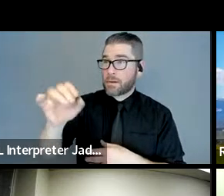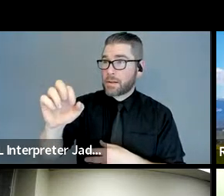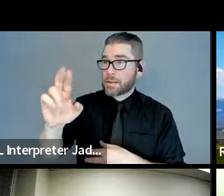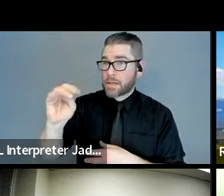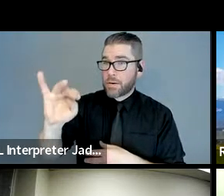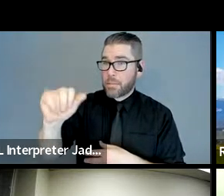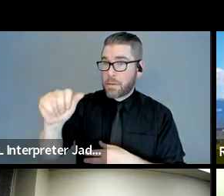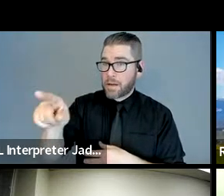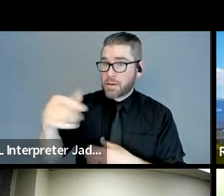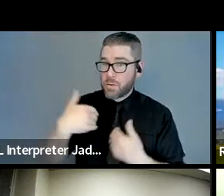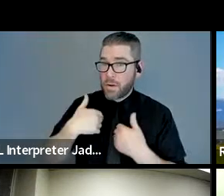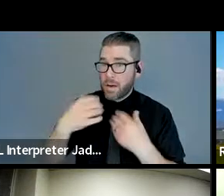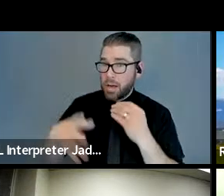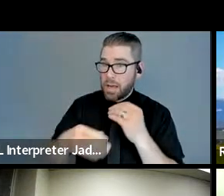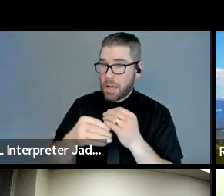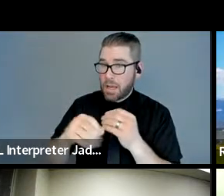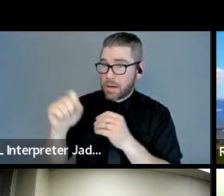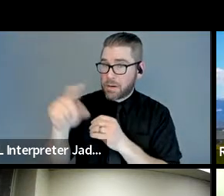air district?